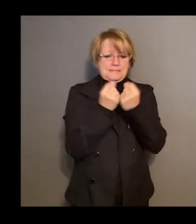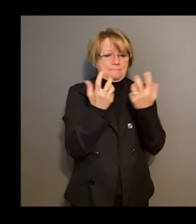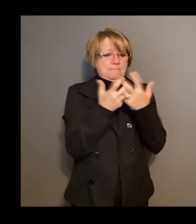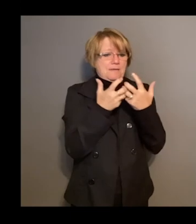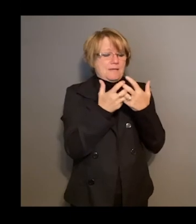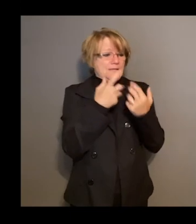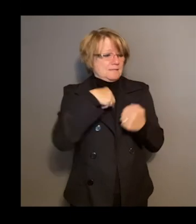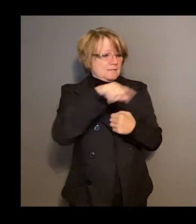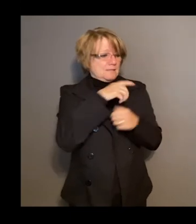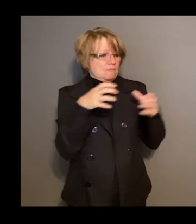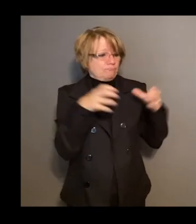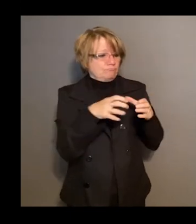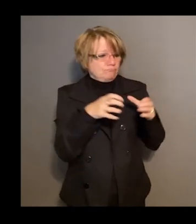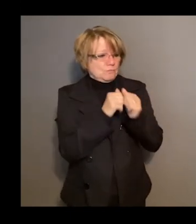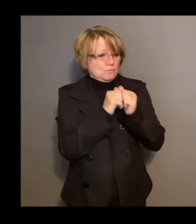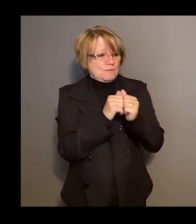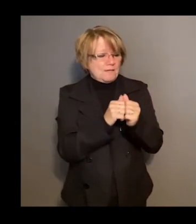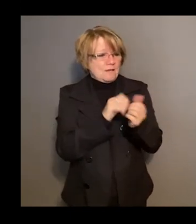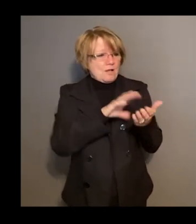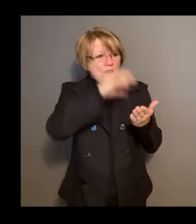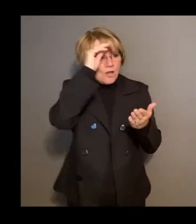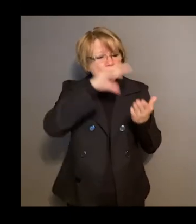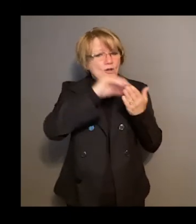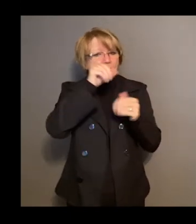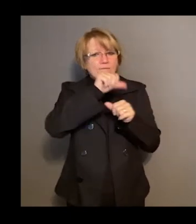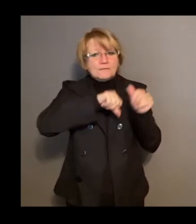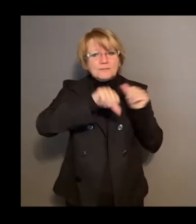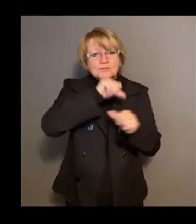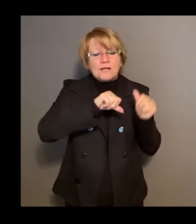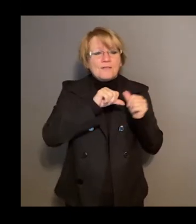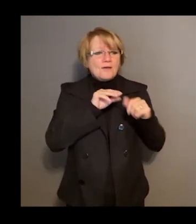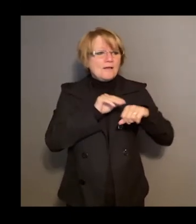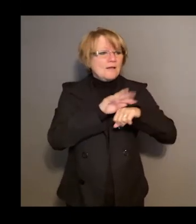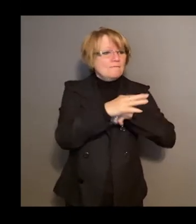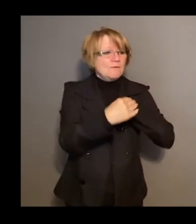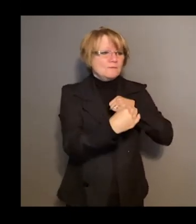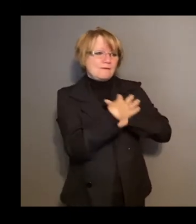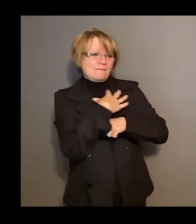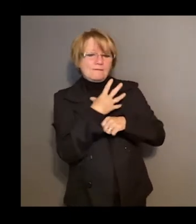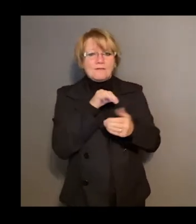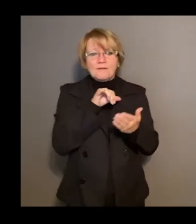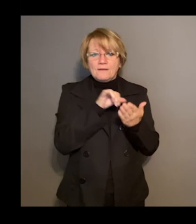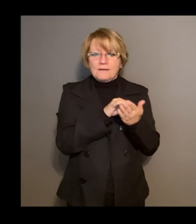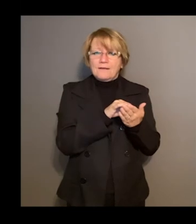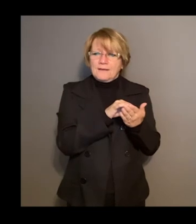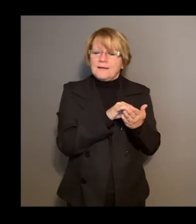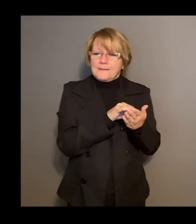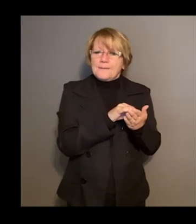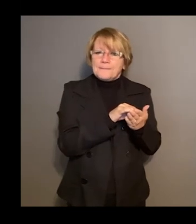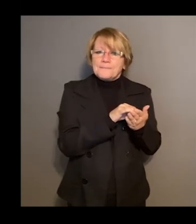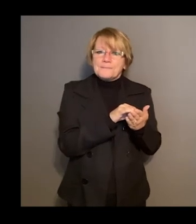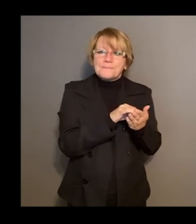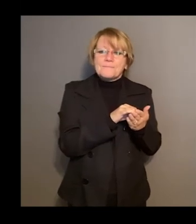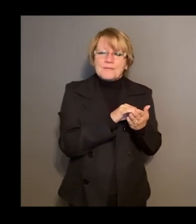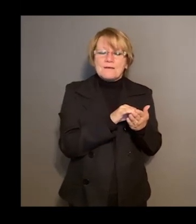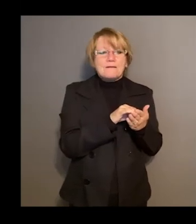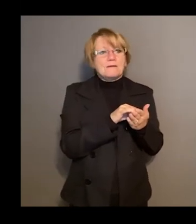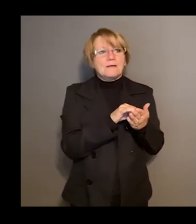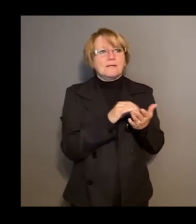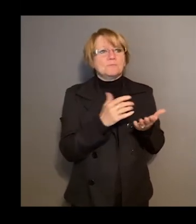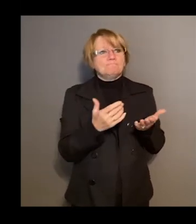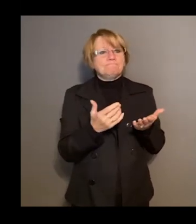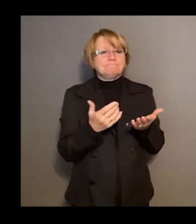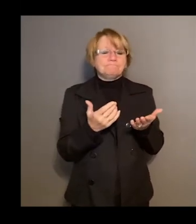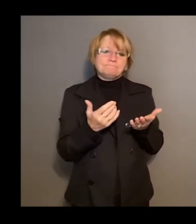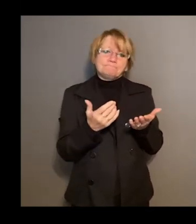like, when I was with them and learning things from them and the things that they've been through and that insight on stuff like that, like,